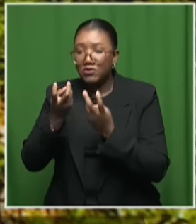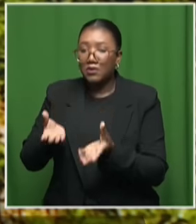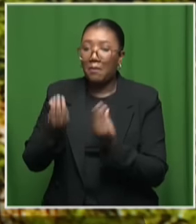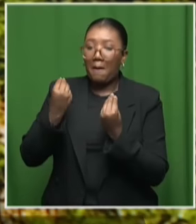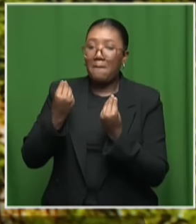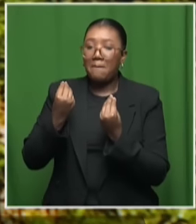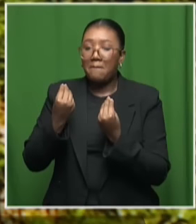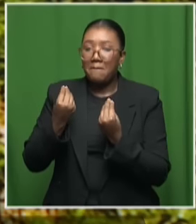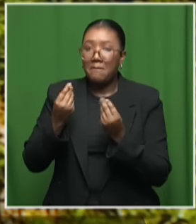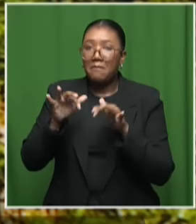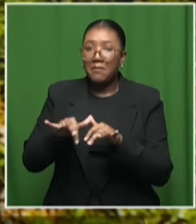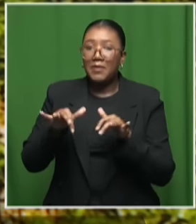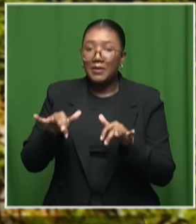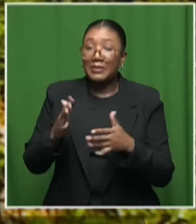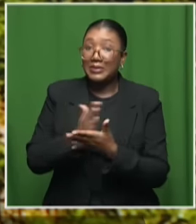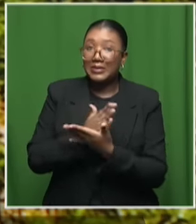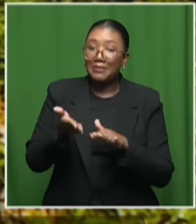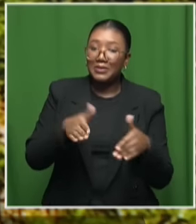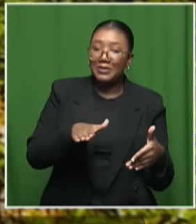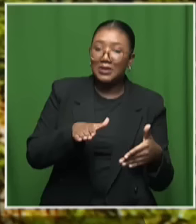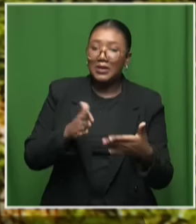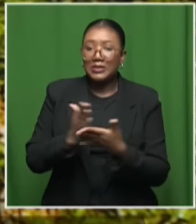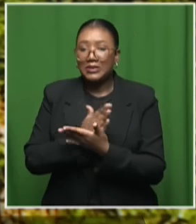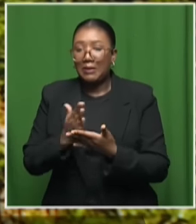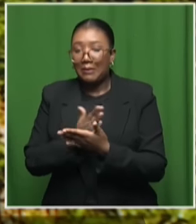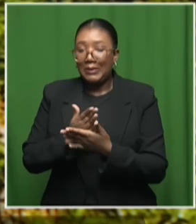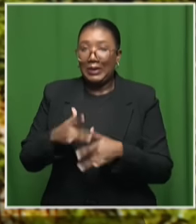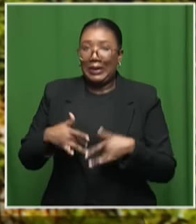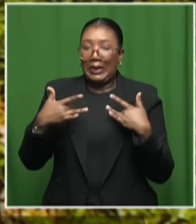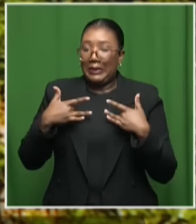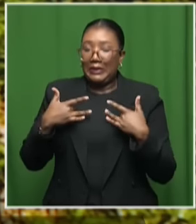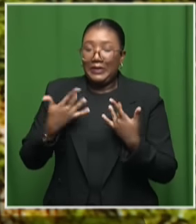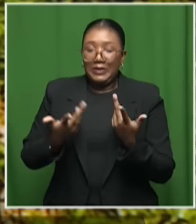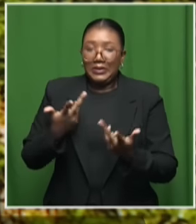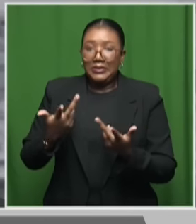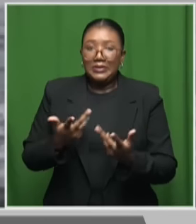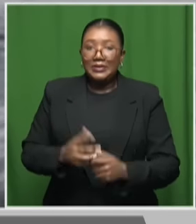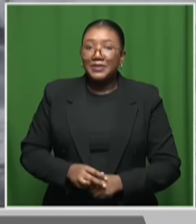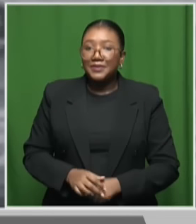operation? And if we look at the factors, what guides those decisions?